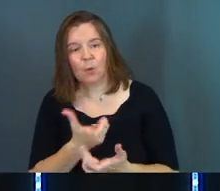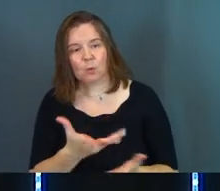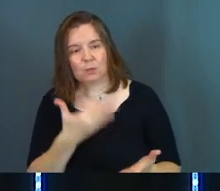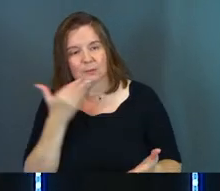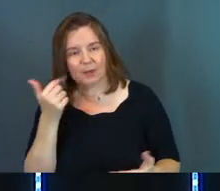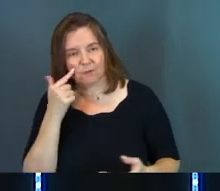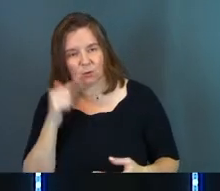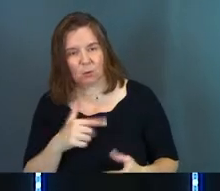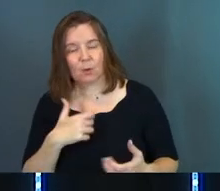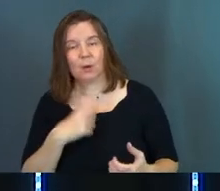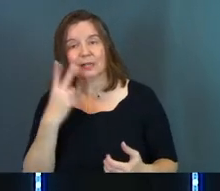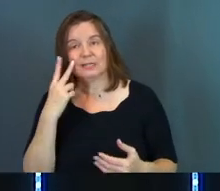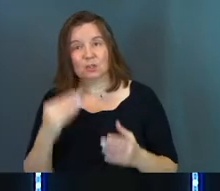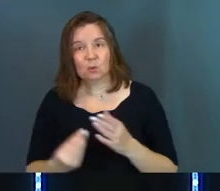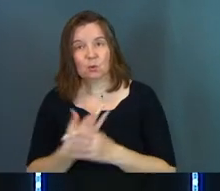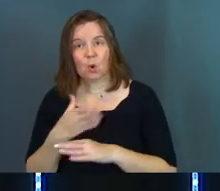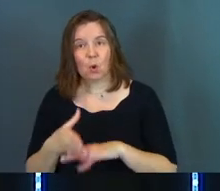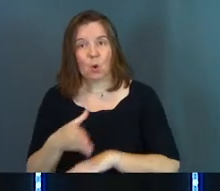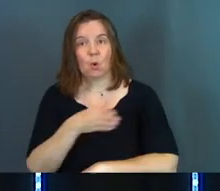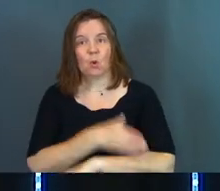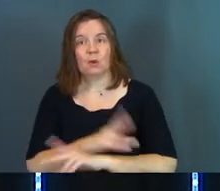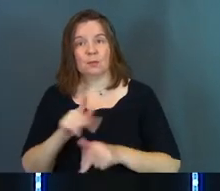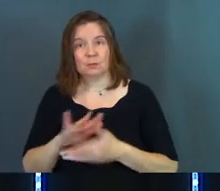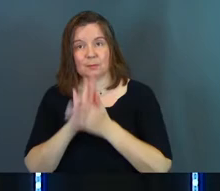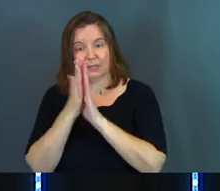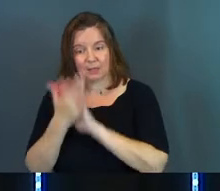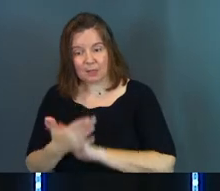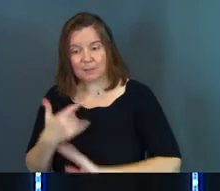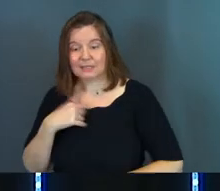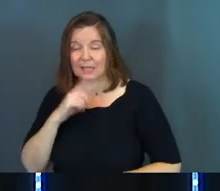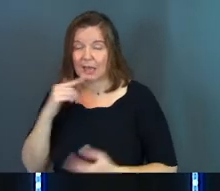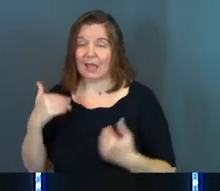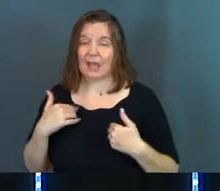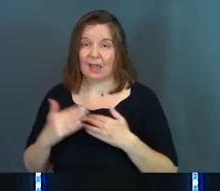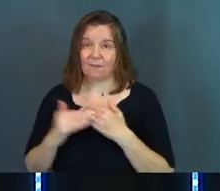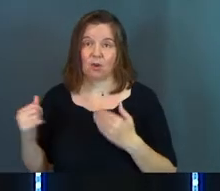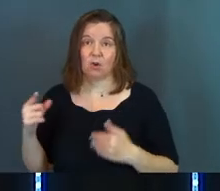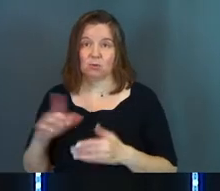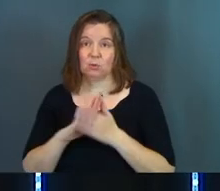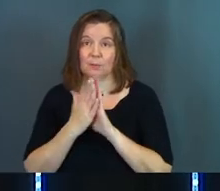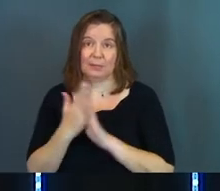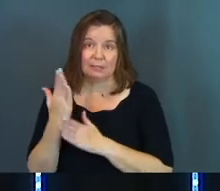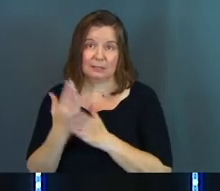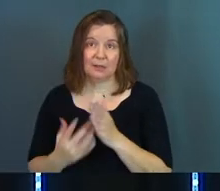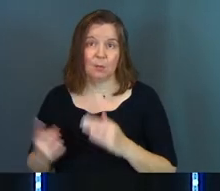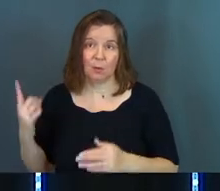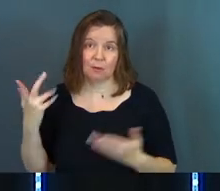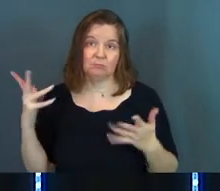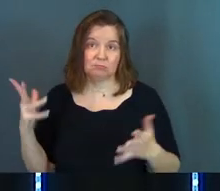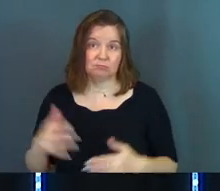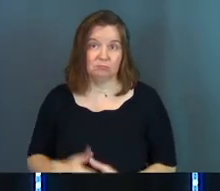for you. I want to see you grow into the person that I've called you to be, because I absolutely have called you to be someone.